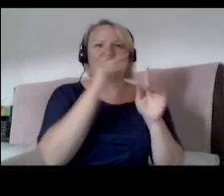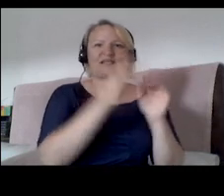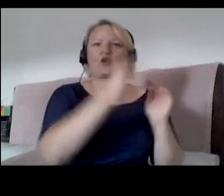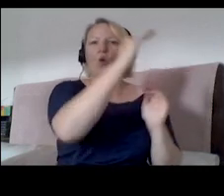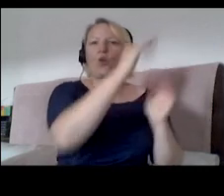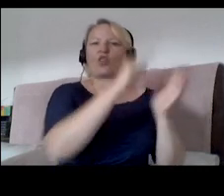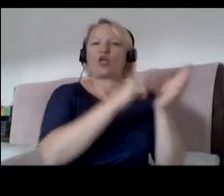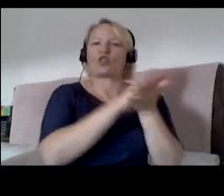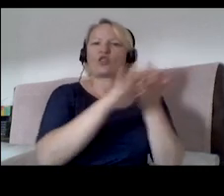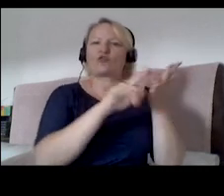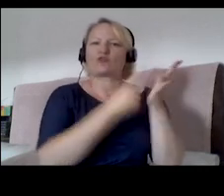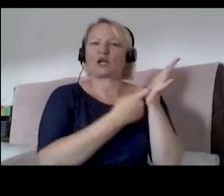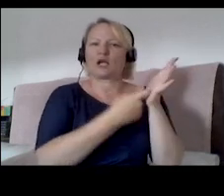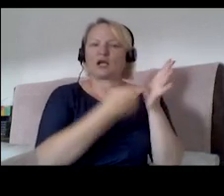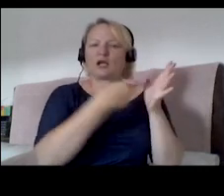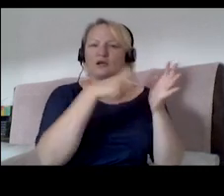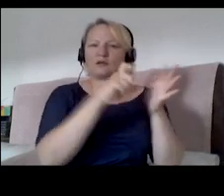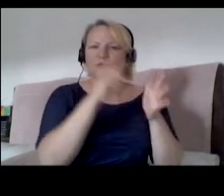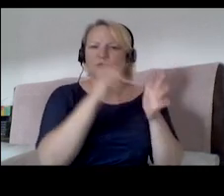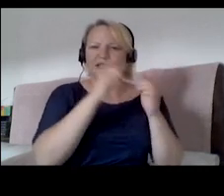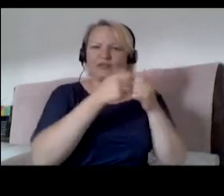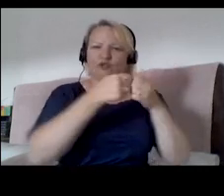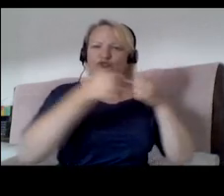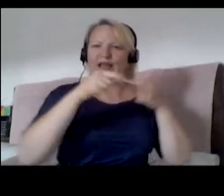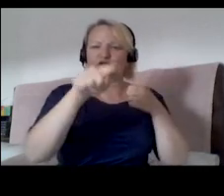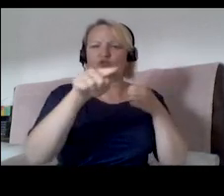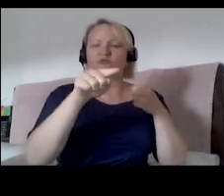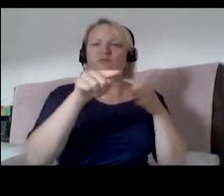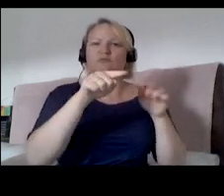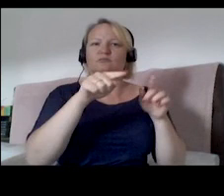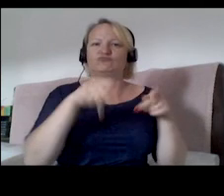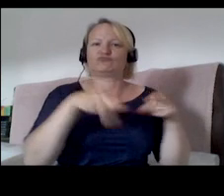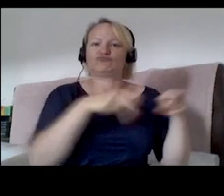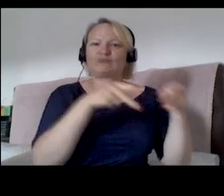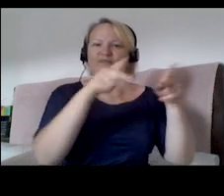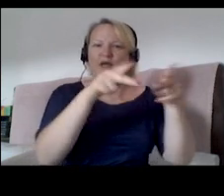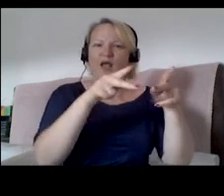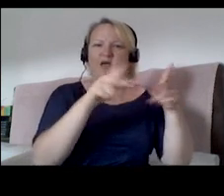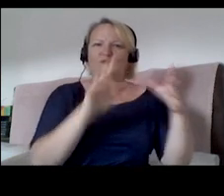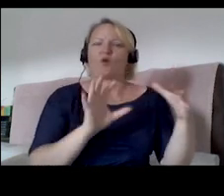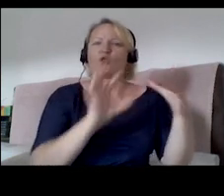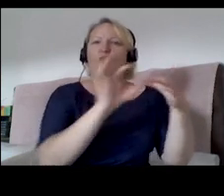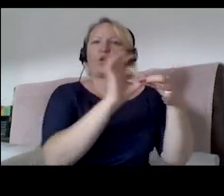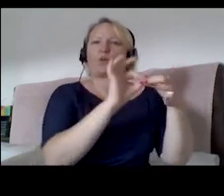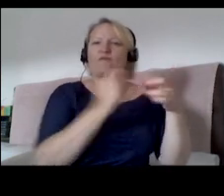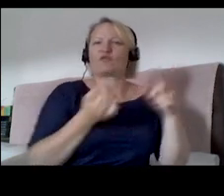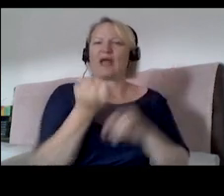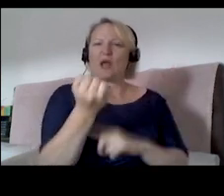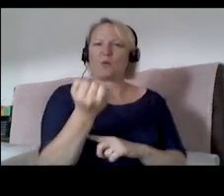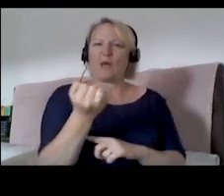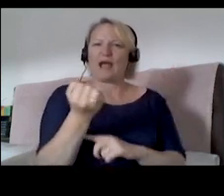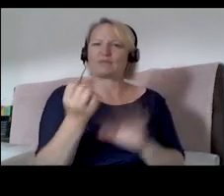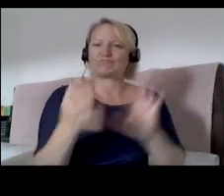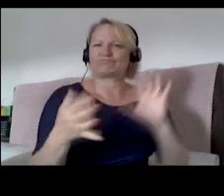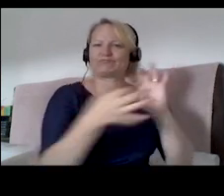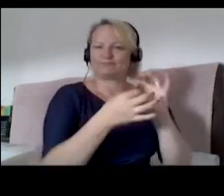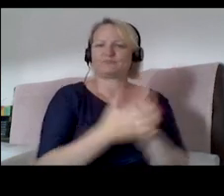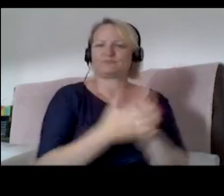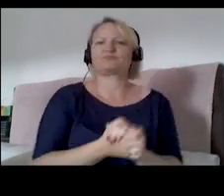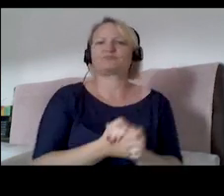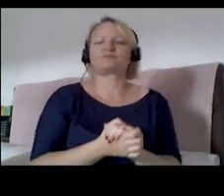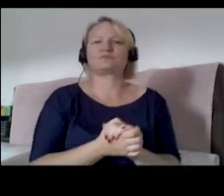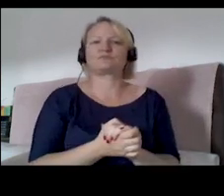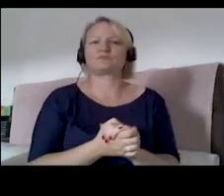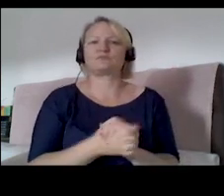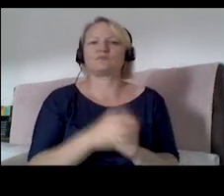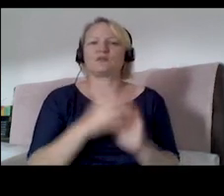Thames, and on the northern side in Thurrock you can see the area stretching from the river to the south bank south of the Tilbury Loop